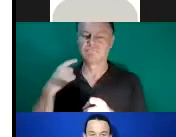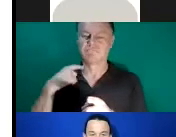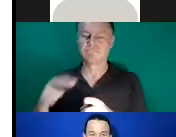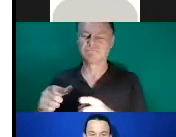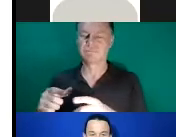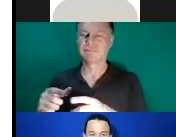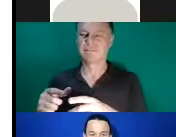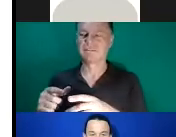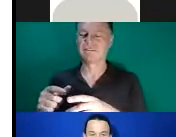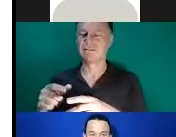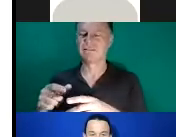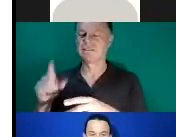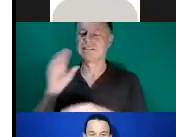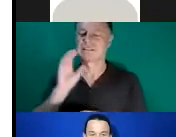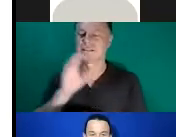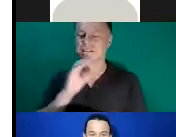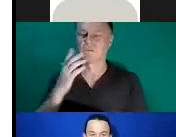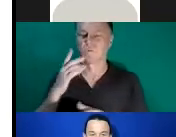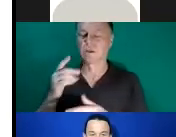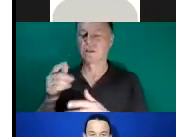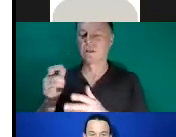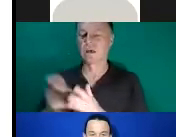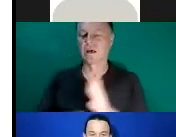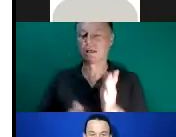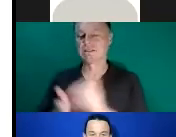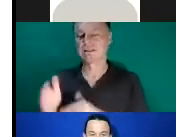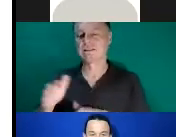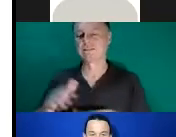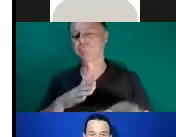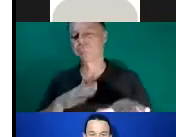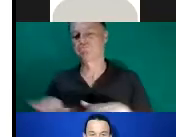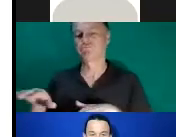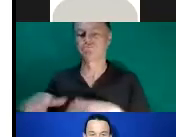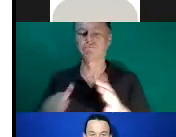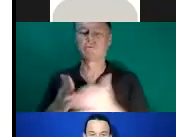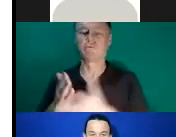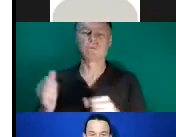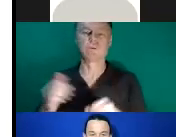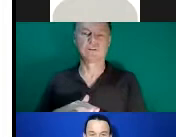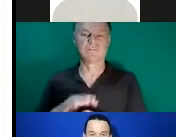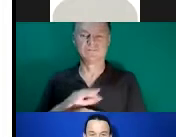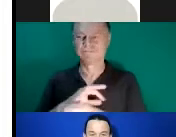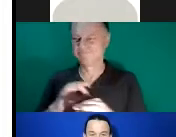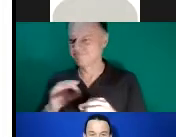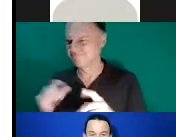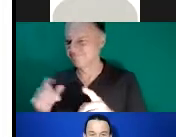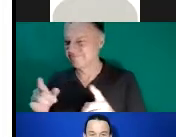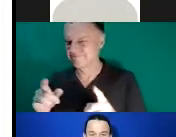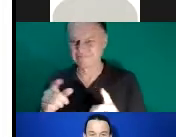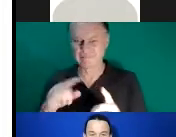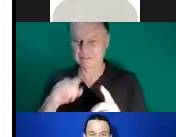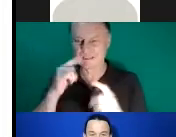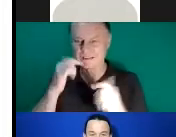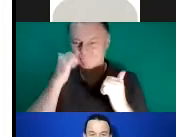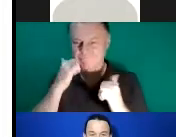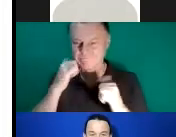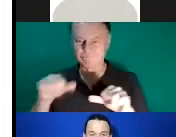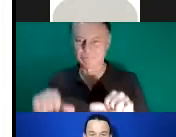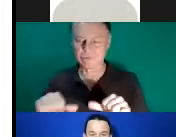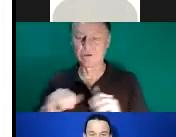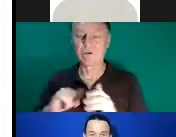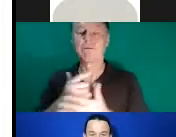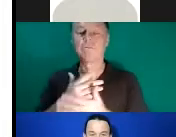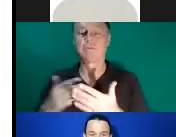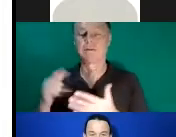winter. This claim cannot really be supported by any evidence. So for this reason, many historians